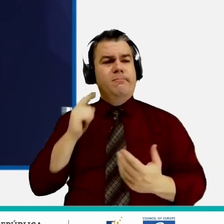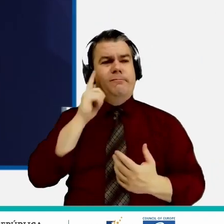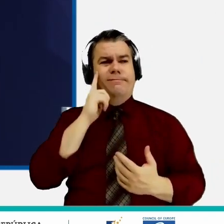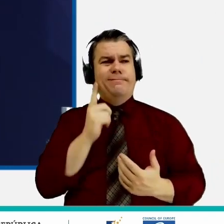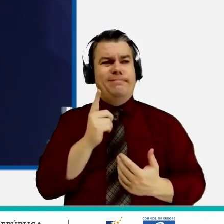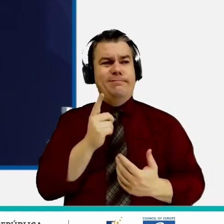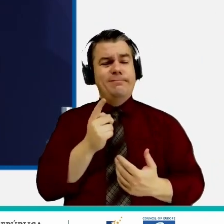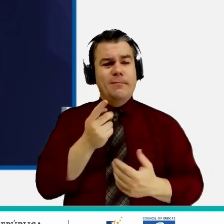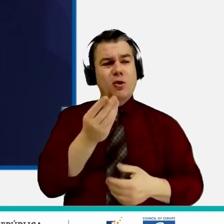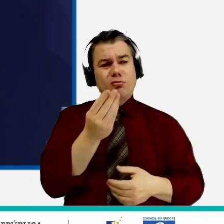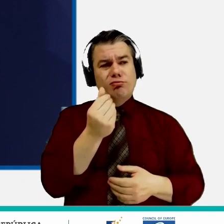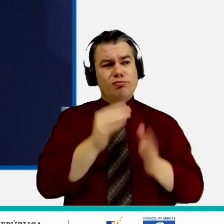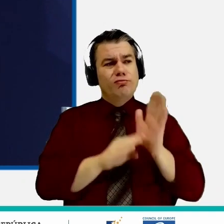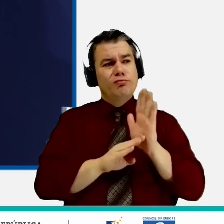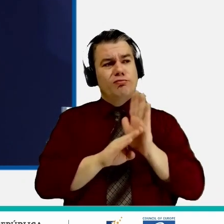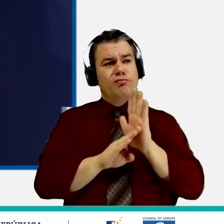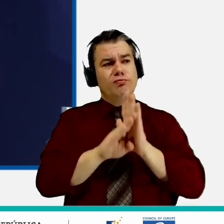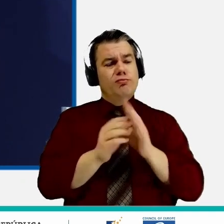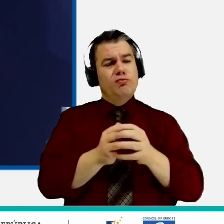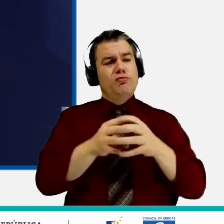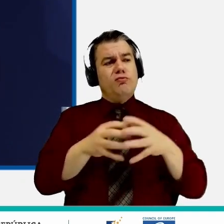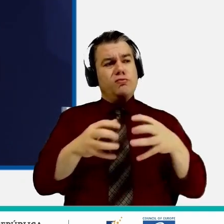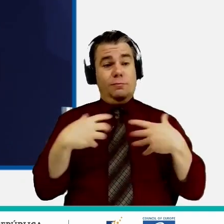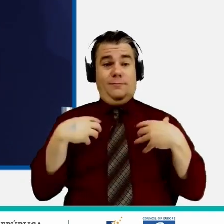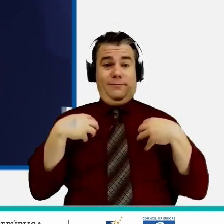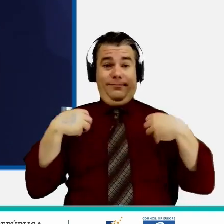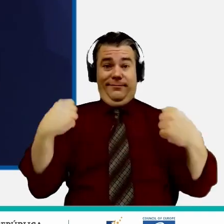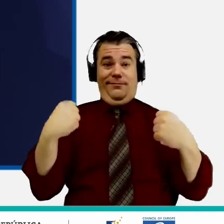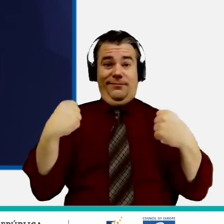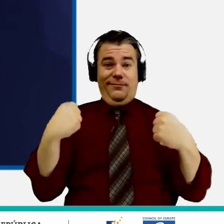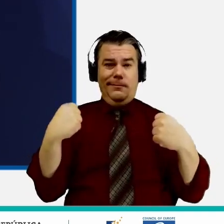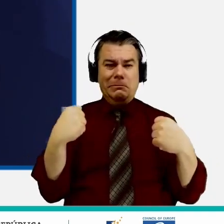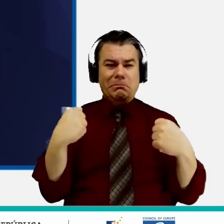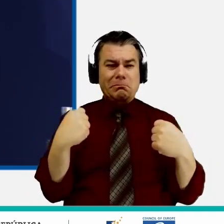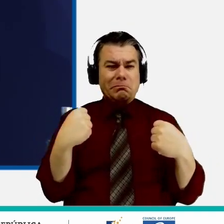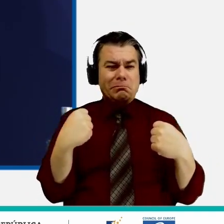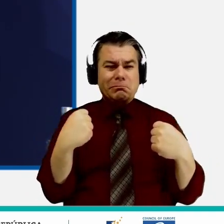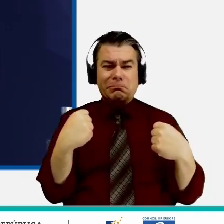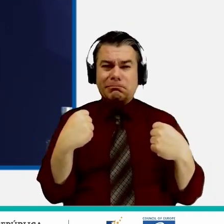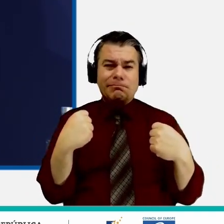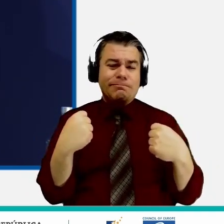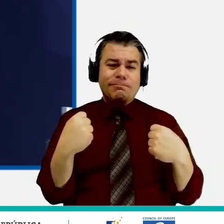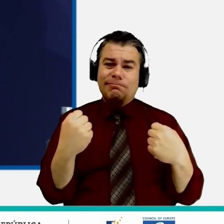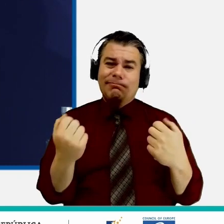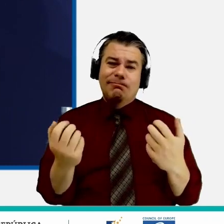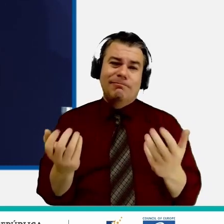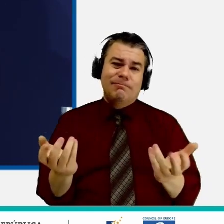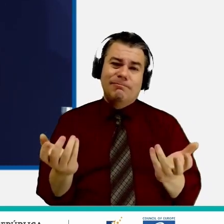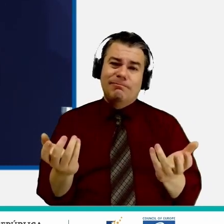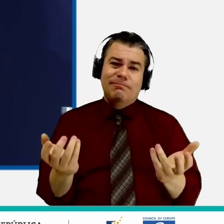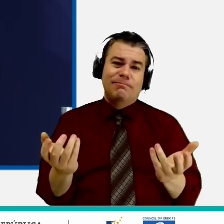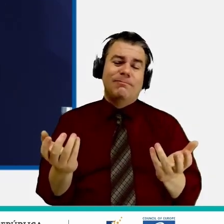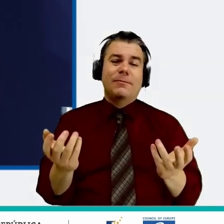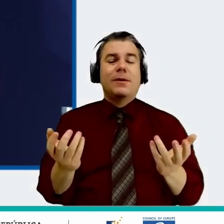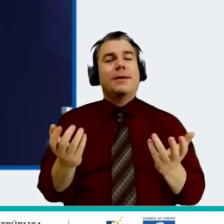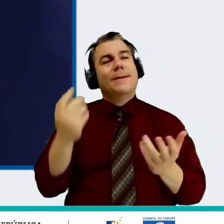growth will bring us healing. On the contrary. So, you know, we also keep